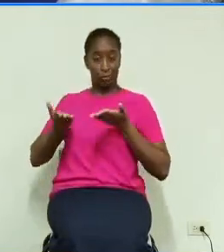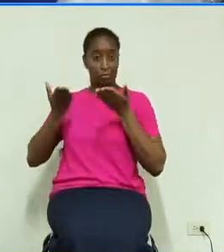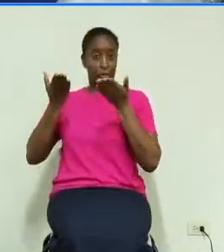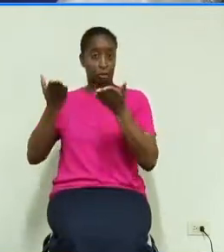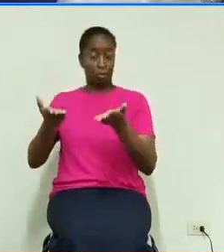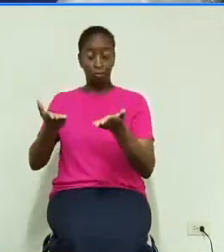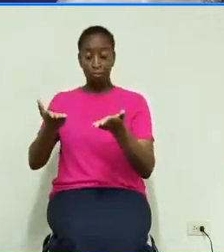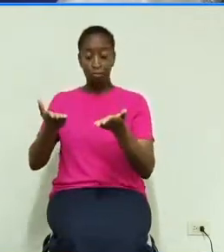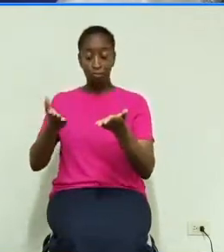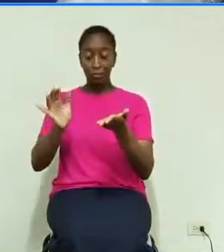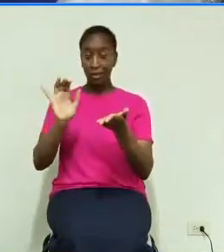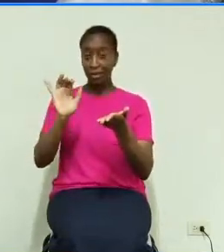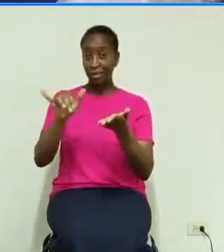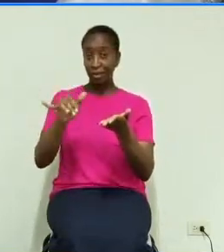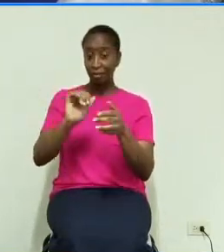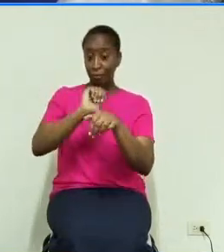law,